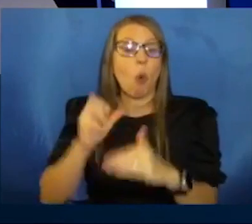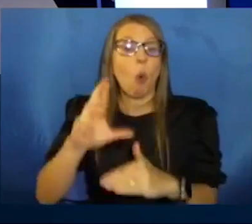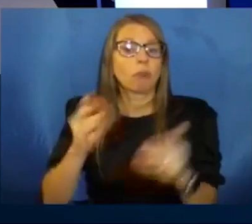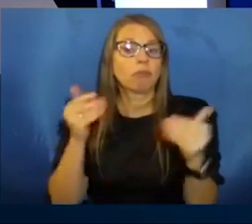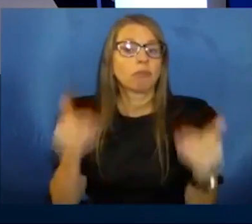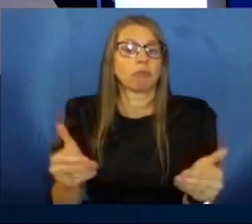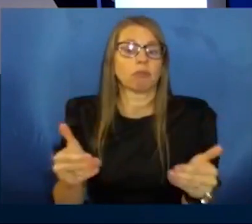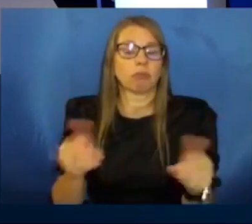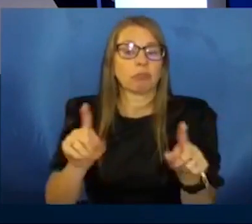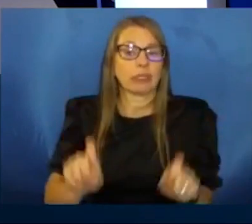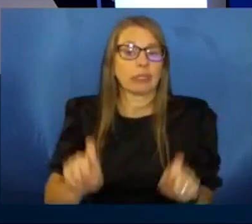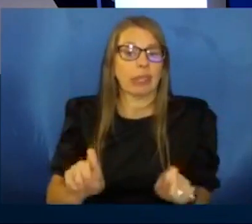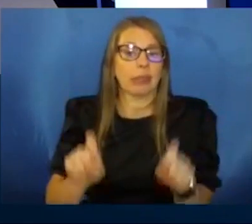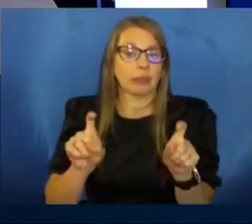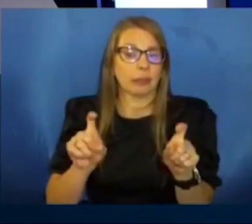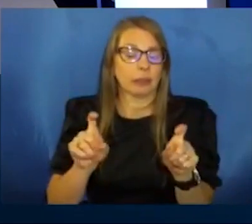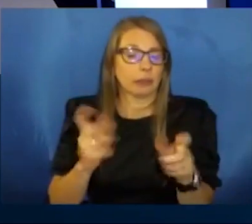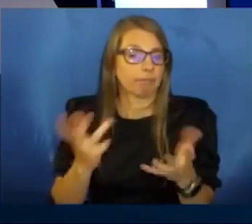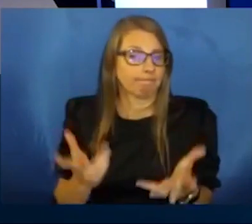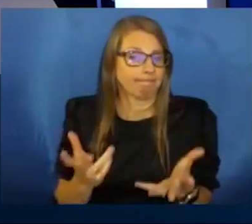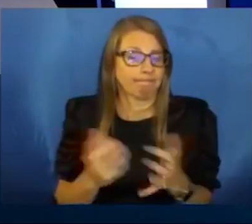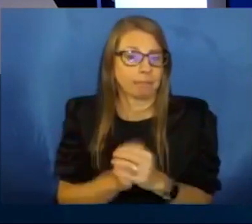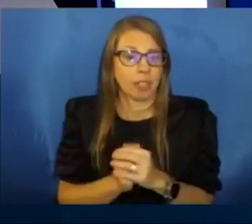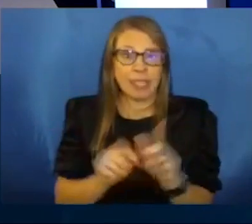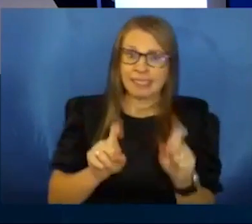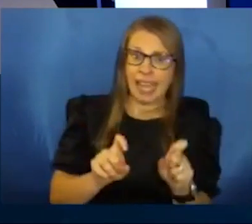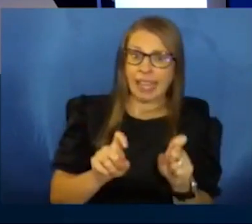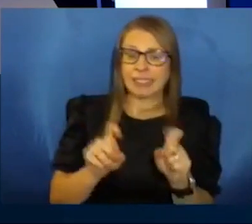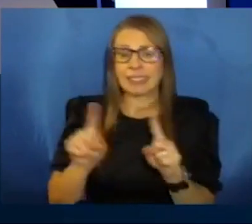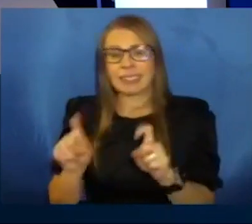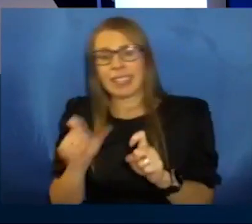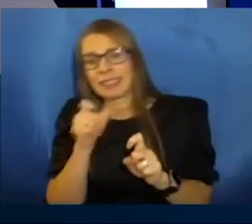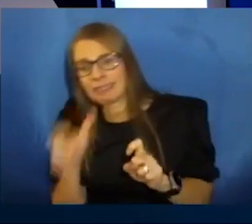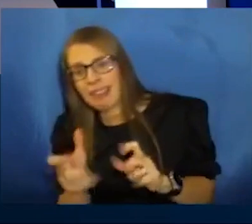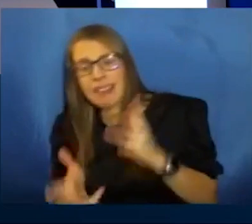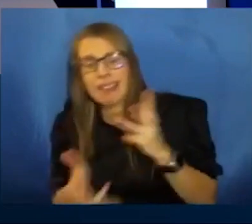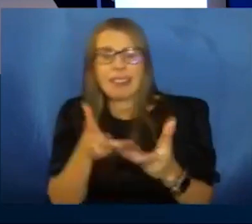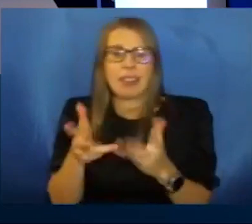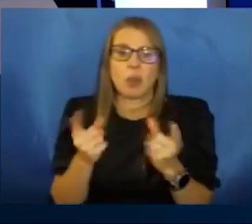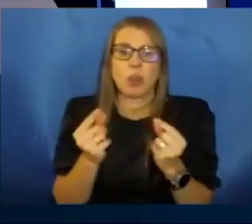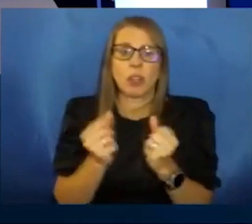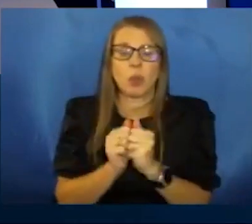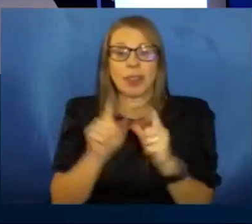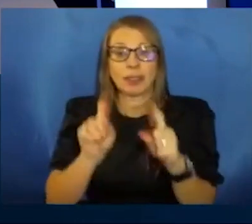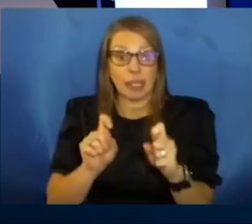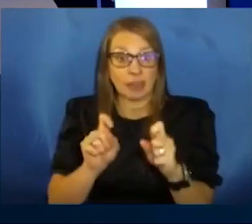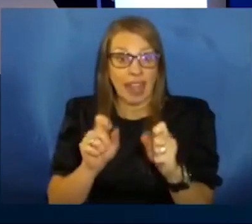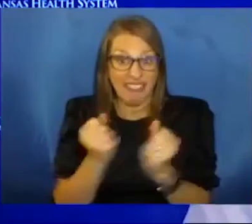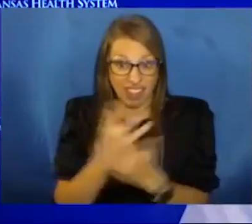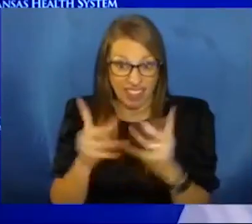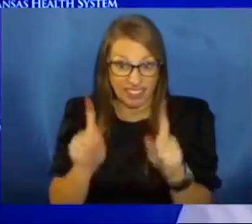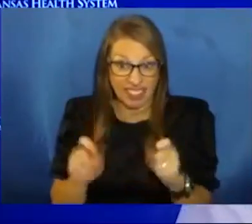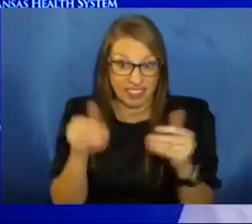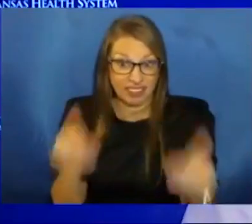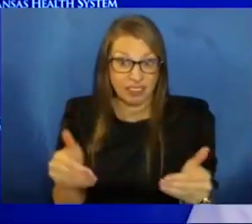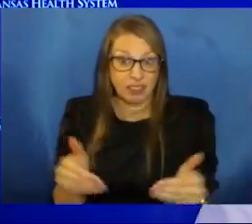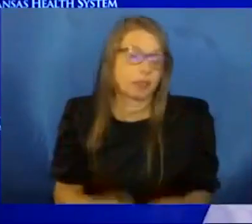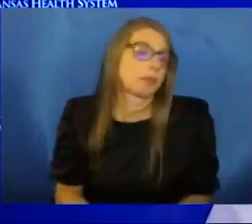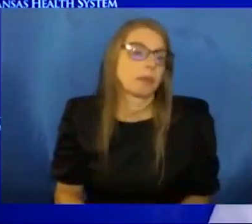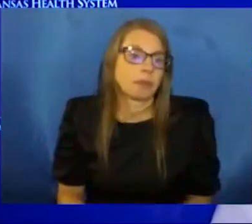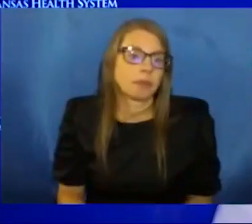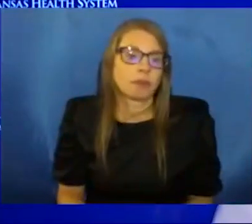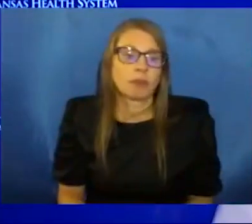piggyback on that. I was in a meeting last week with about mask mandates for certain groups. And I said, there is no group who